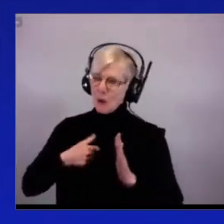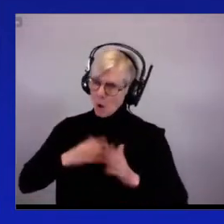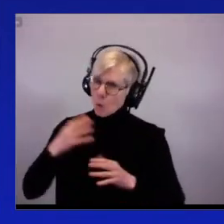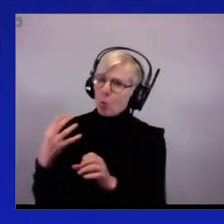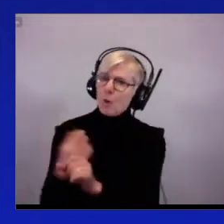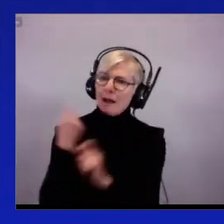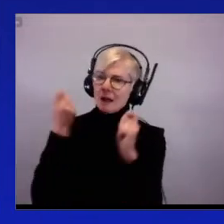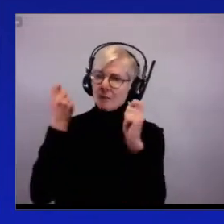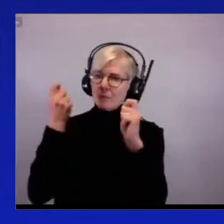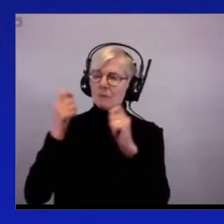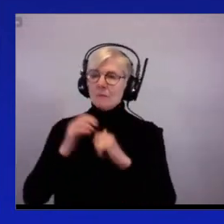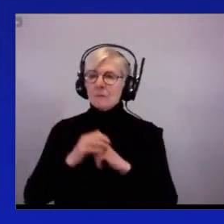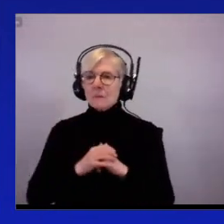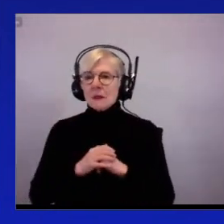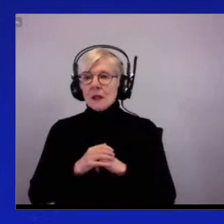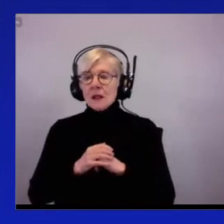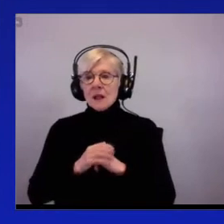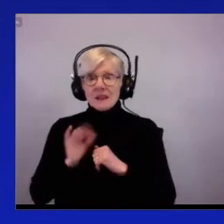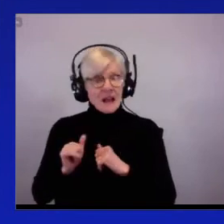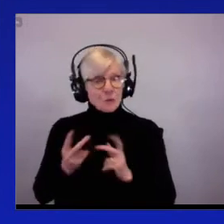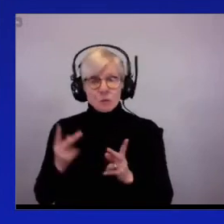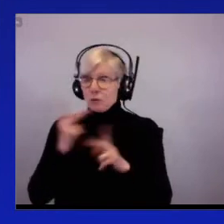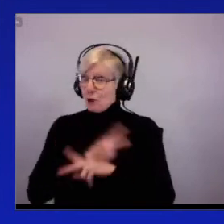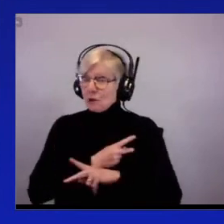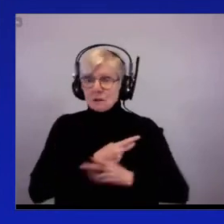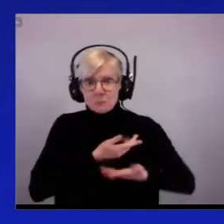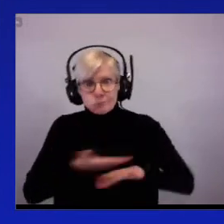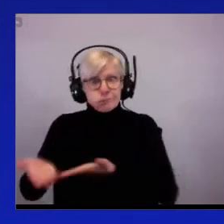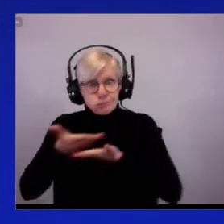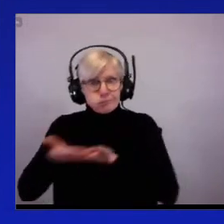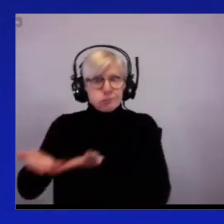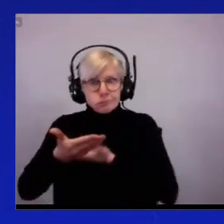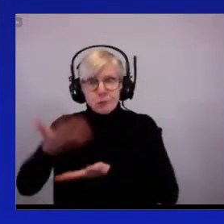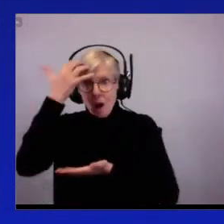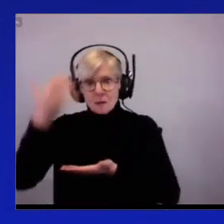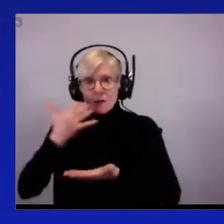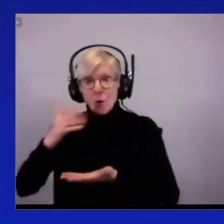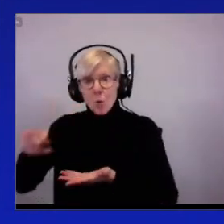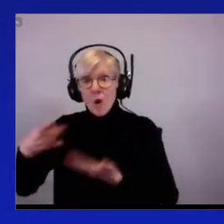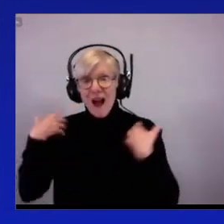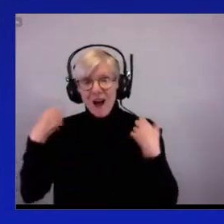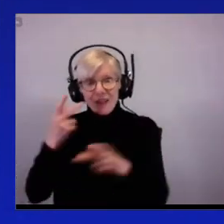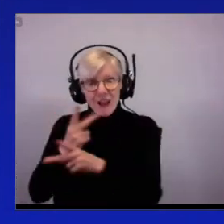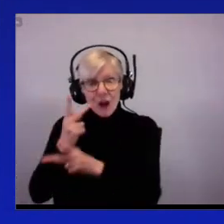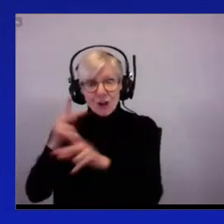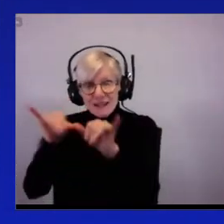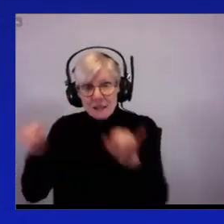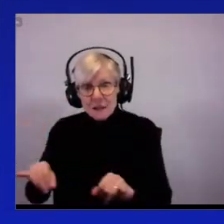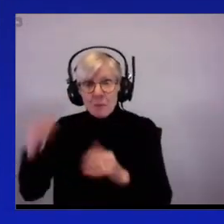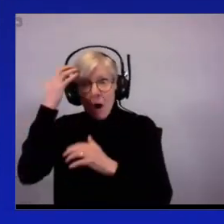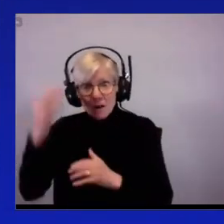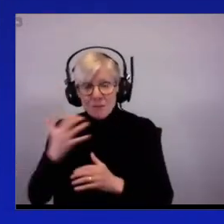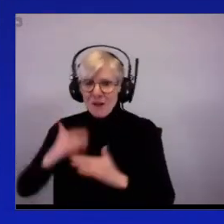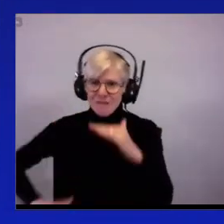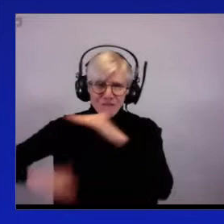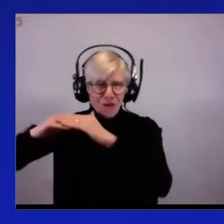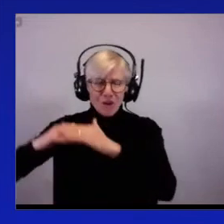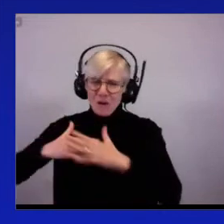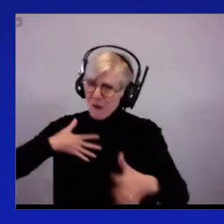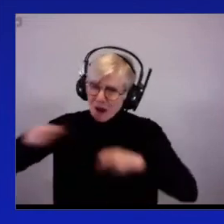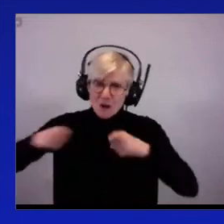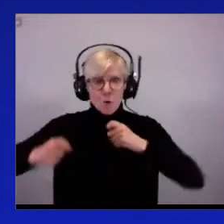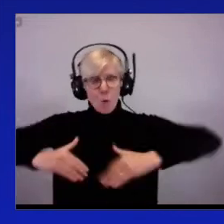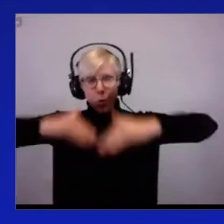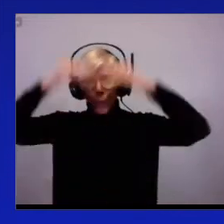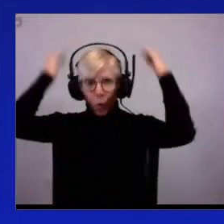the more strict measures to stay at home, is because our healthcare system has not been able to manage